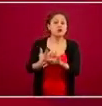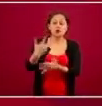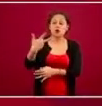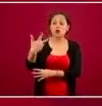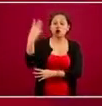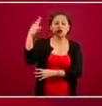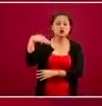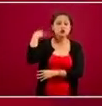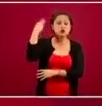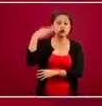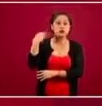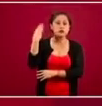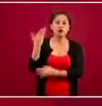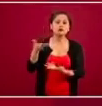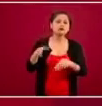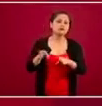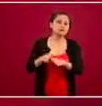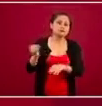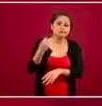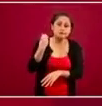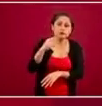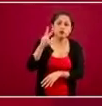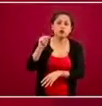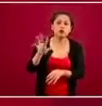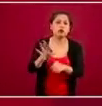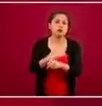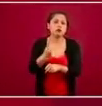information session.